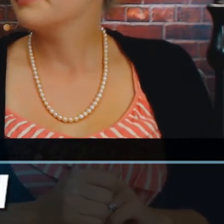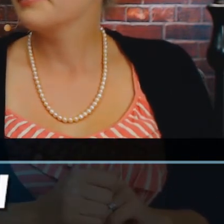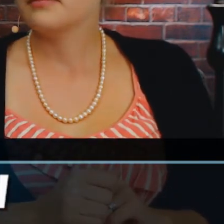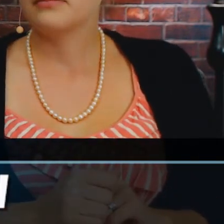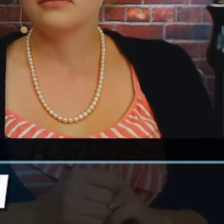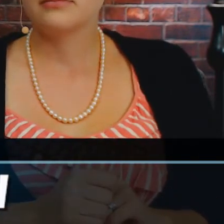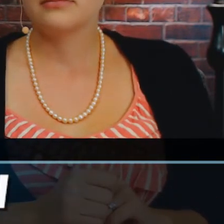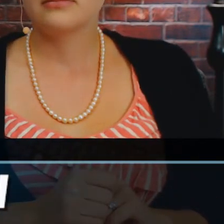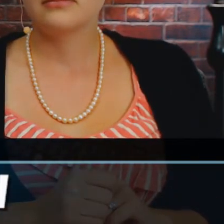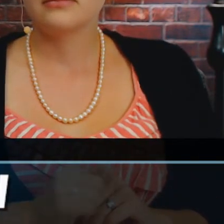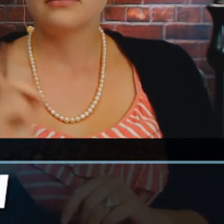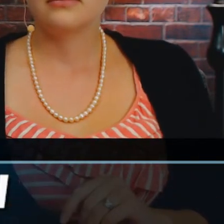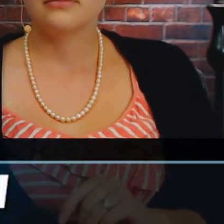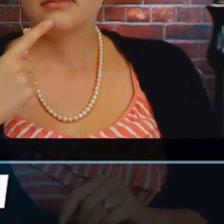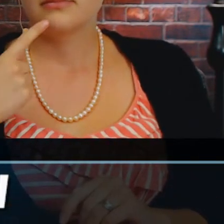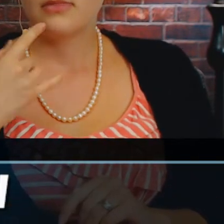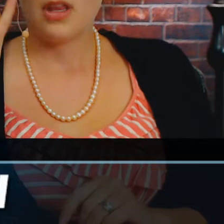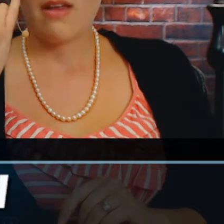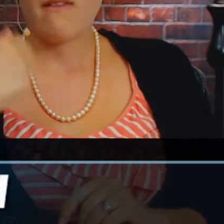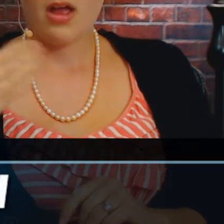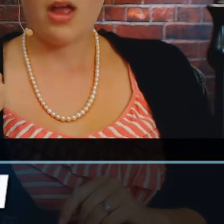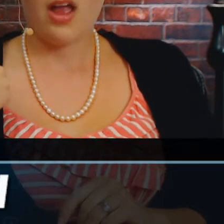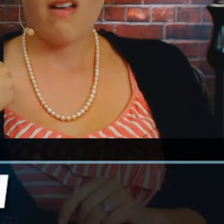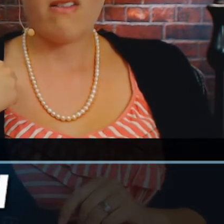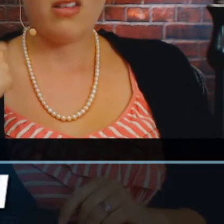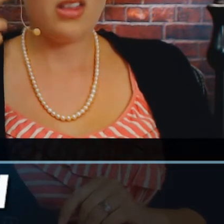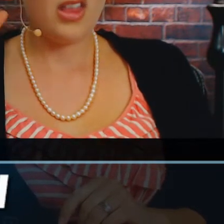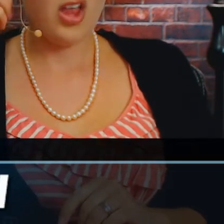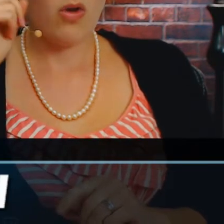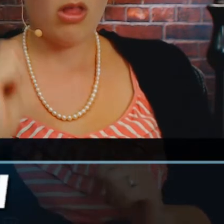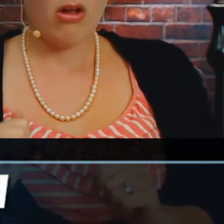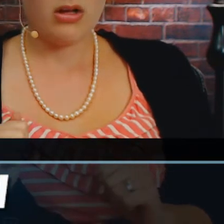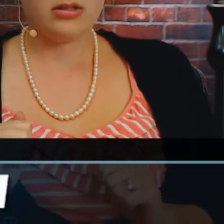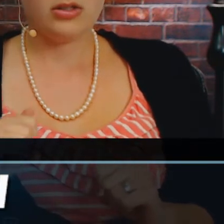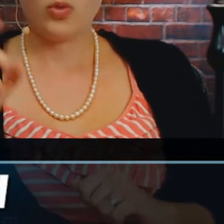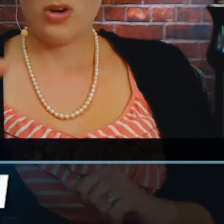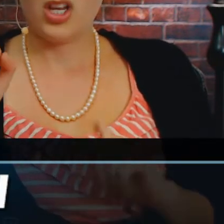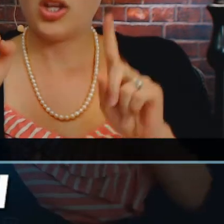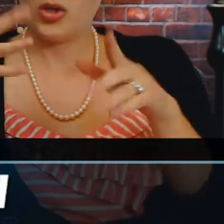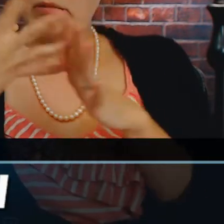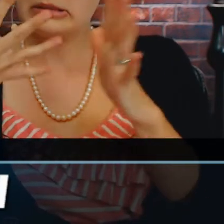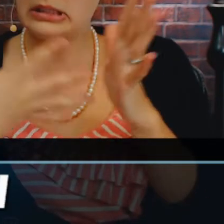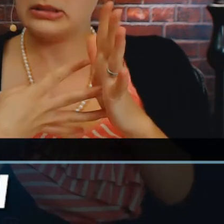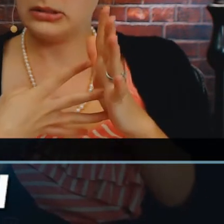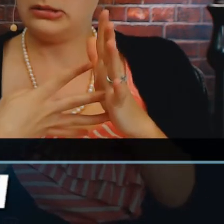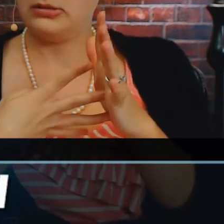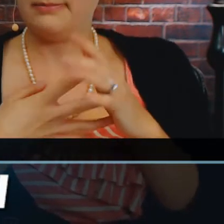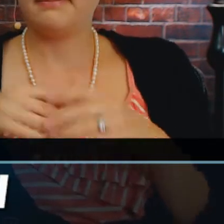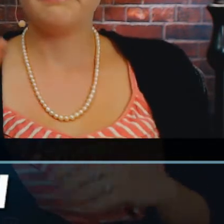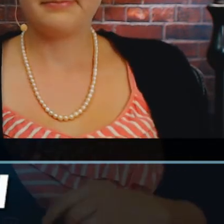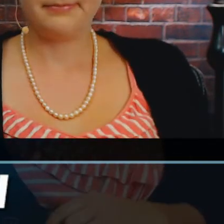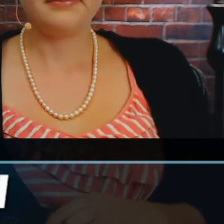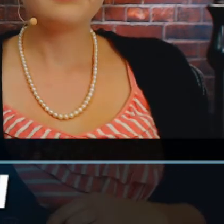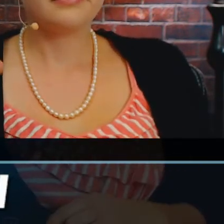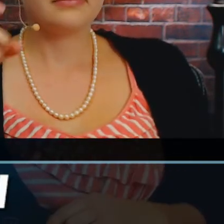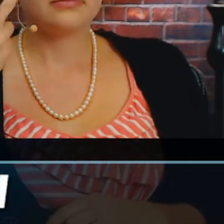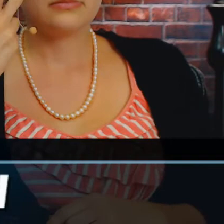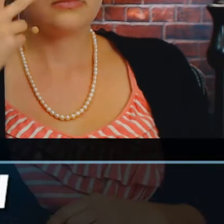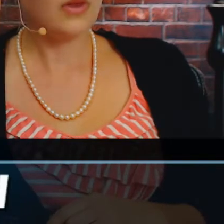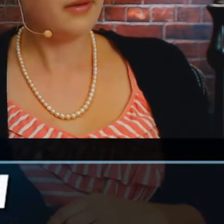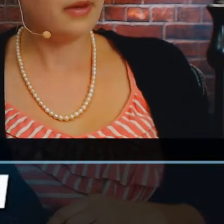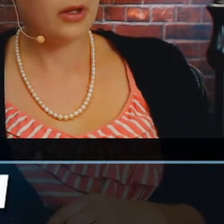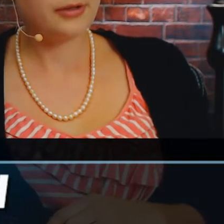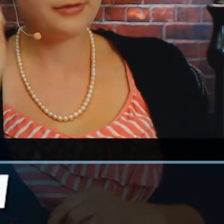hearing loss that I need to go in and actually have this get tested and you mentioned a prescription, so actually this is a prescription